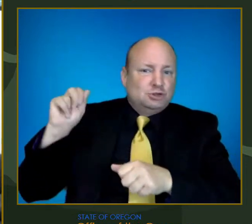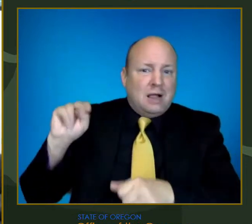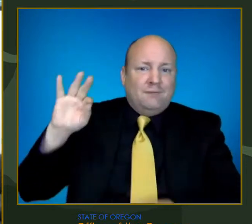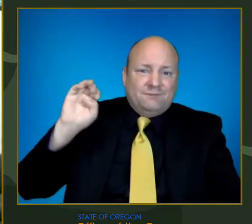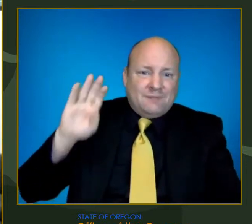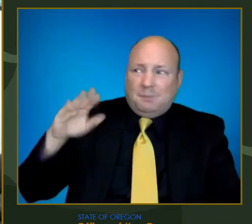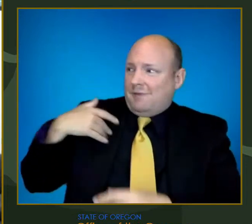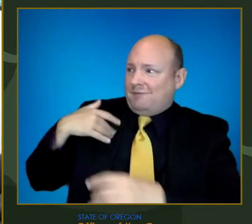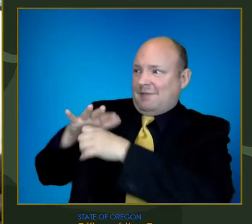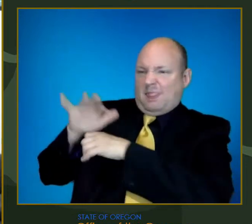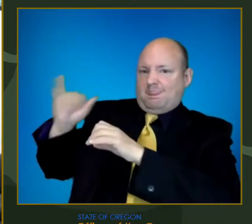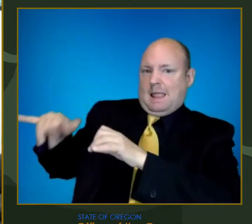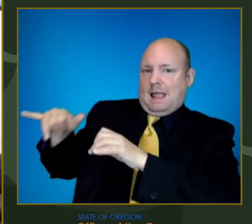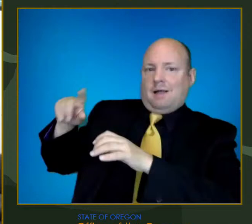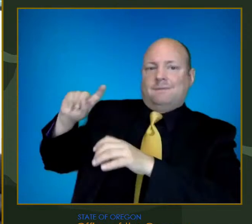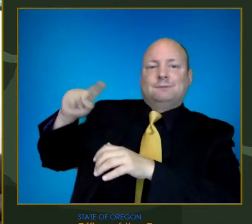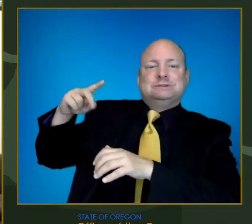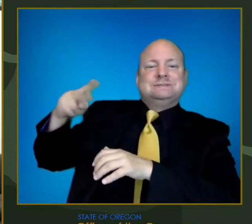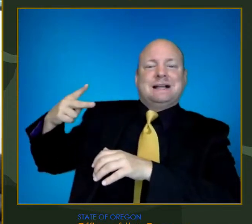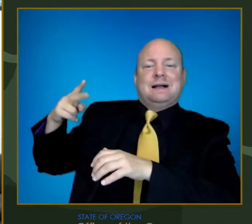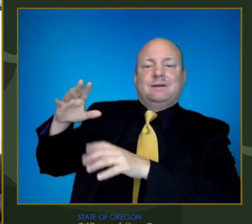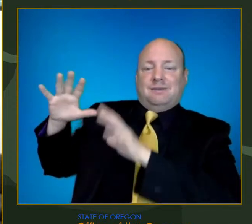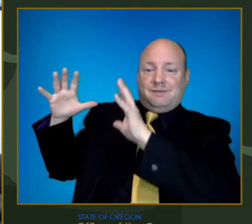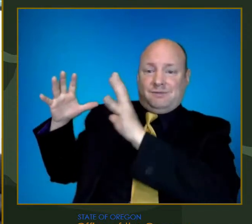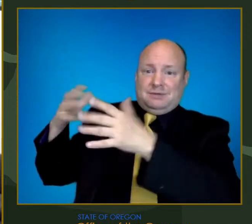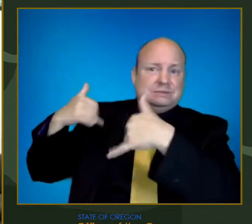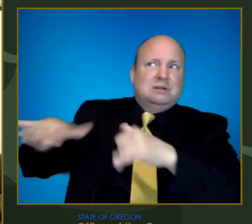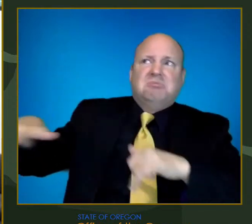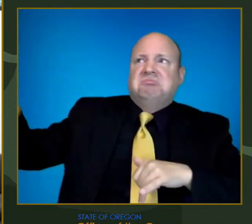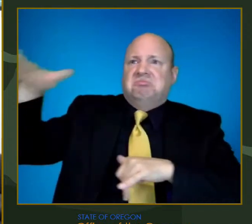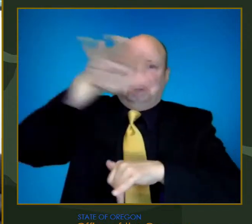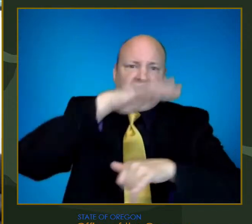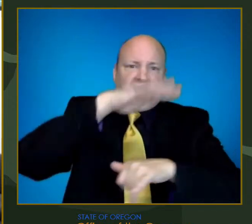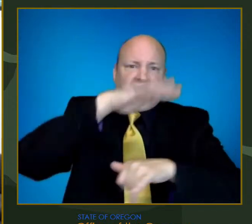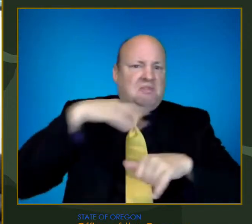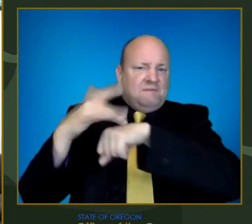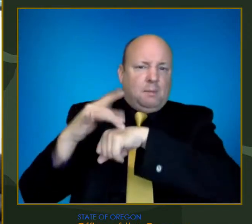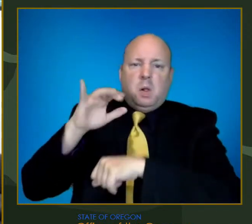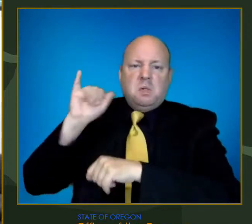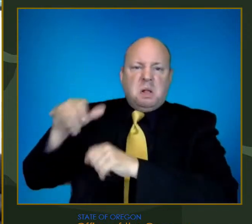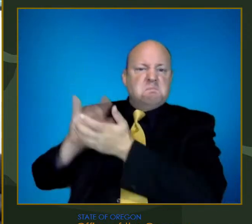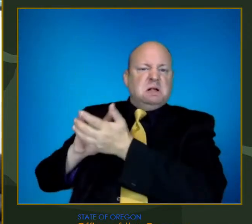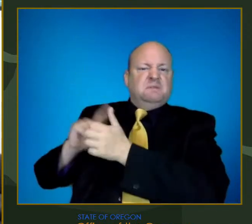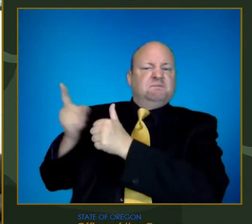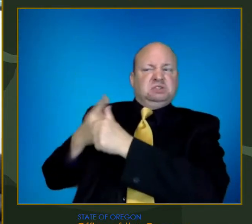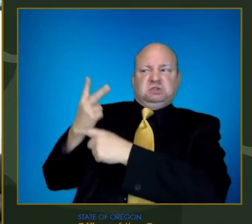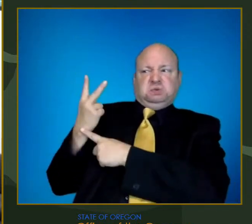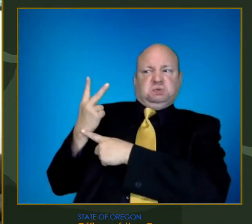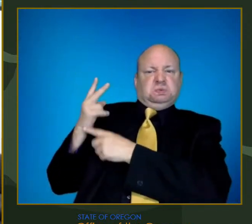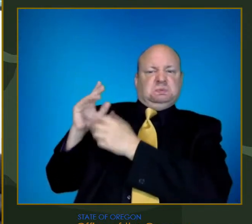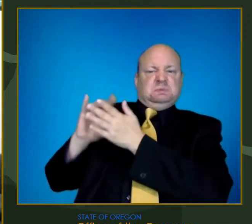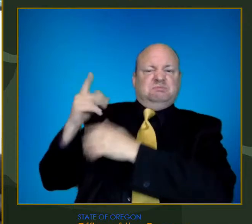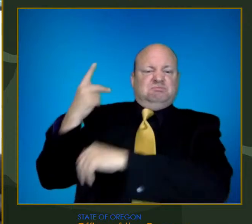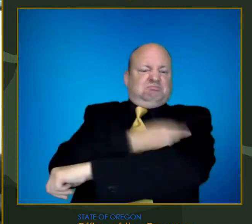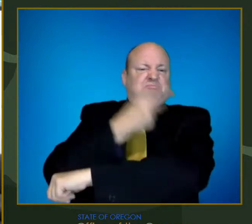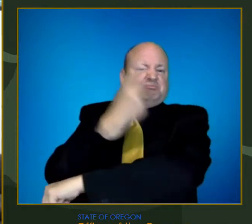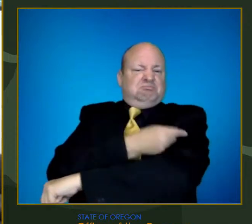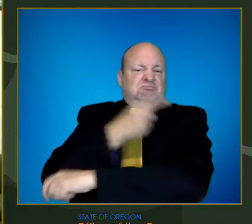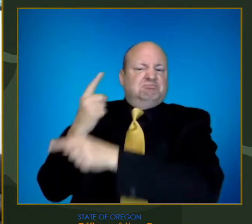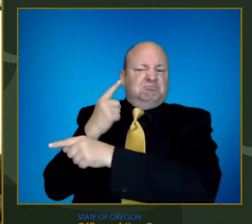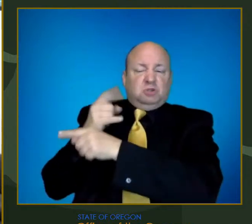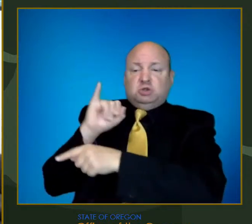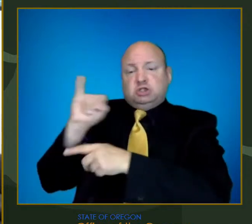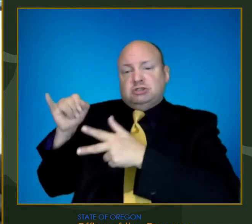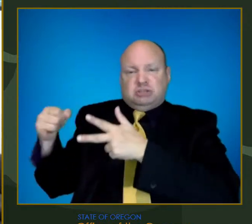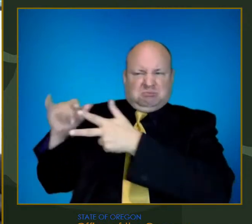every pharmacy in the state. Lots and lots of primary care providers now have it. And so it's much easier to get